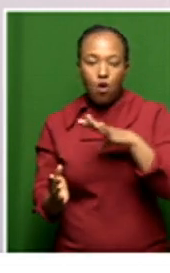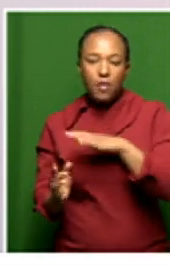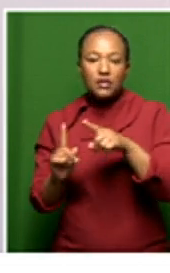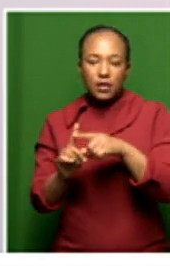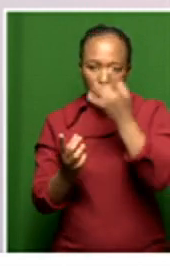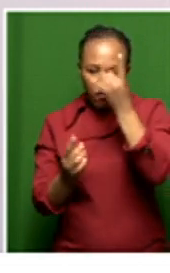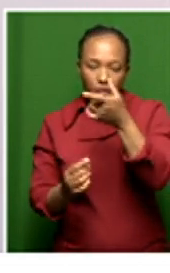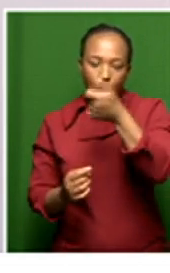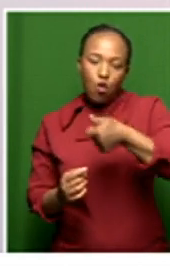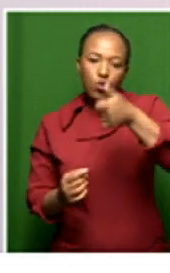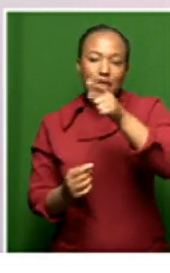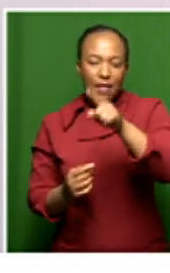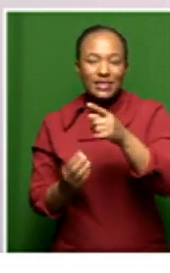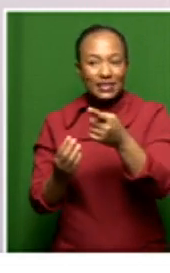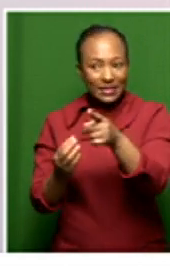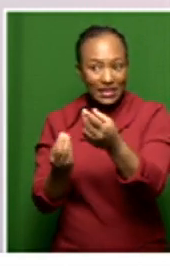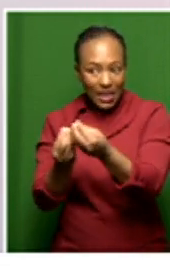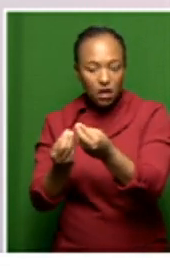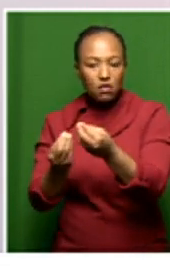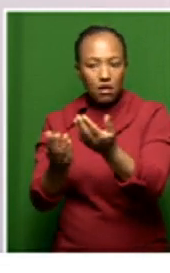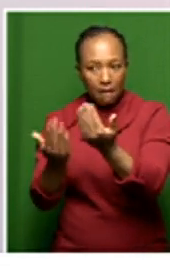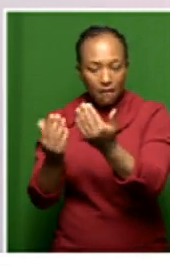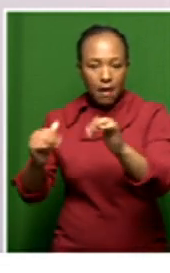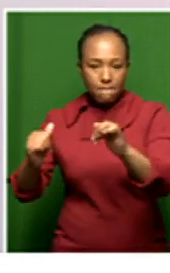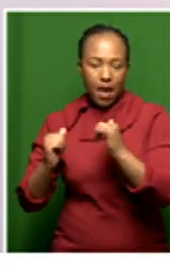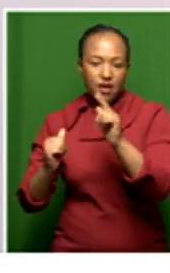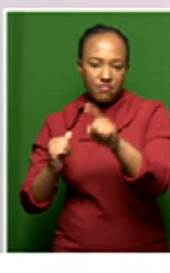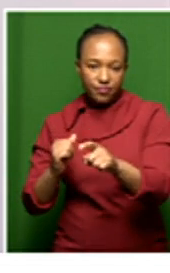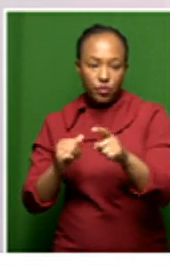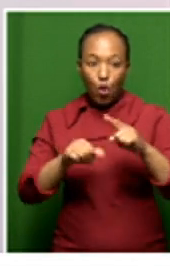authorities, they need to recall that product. While they're doing